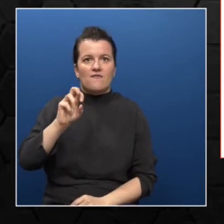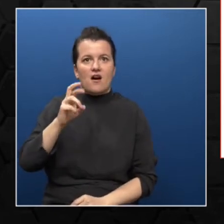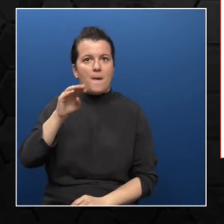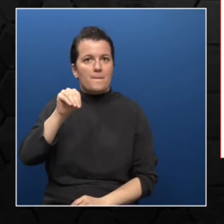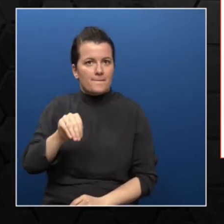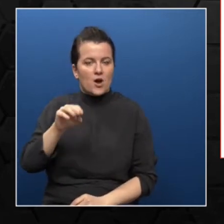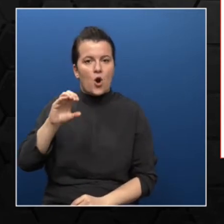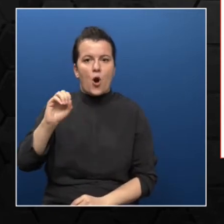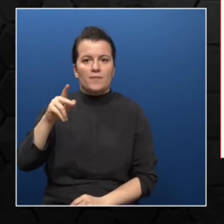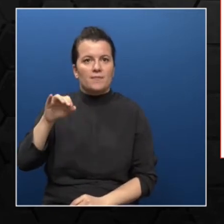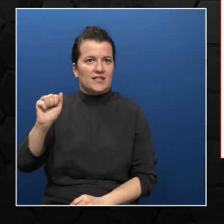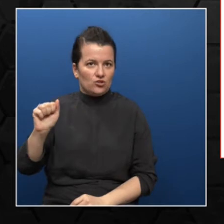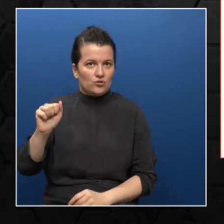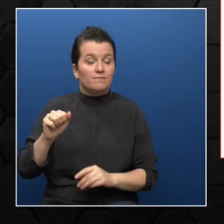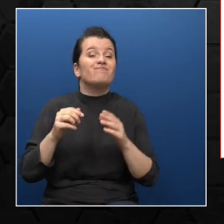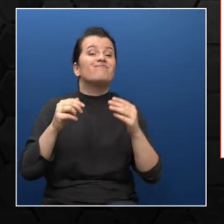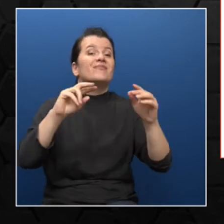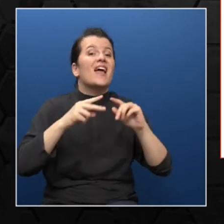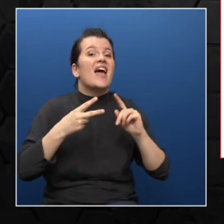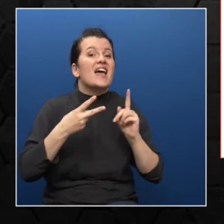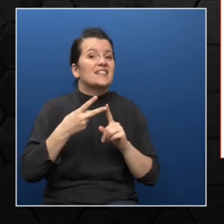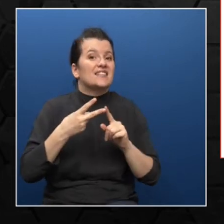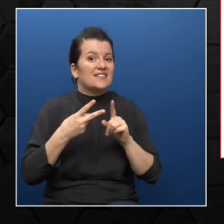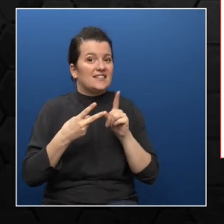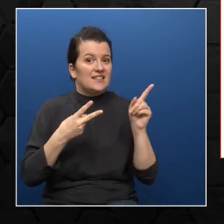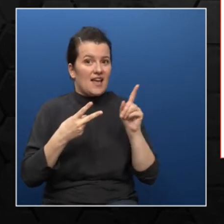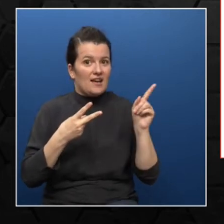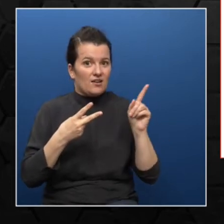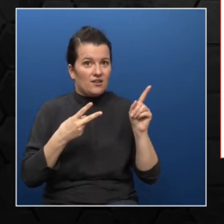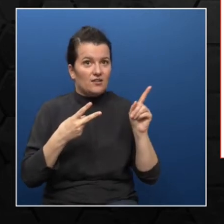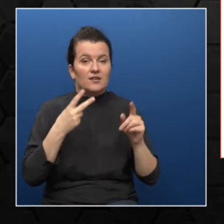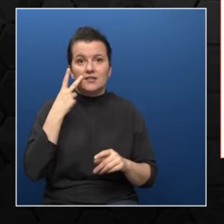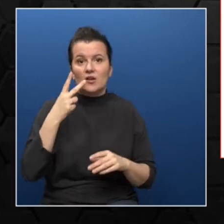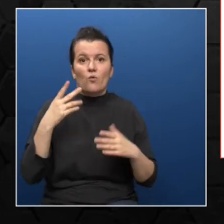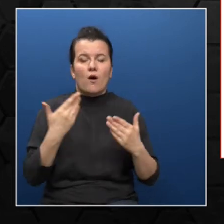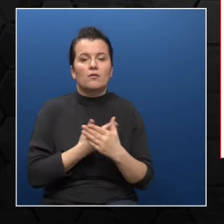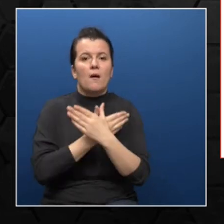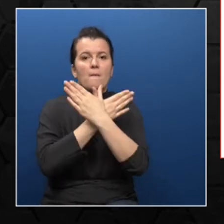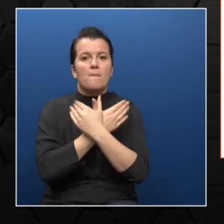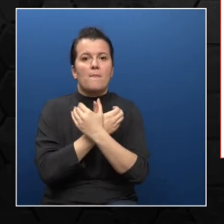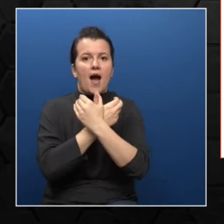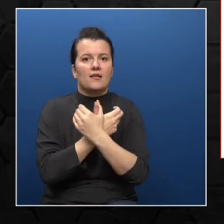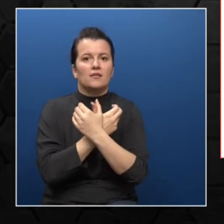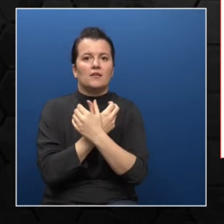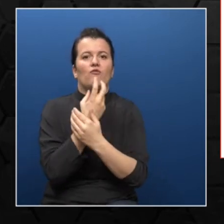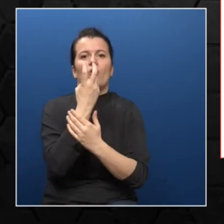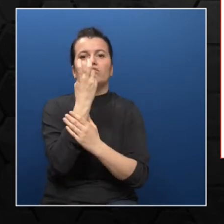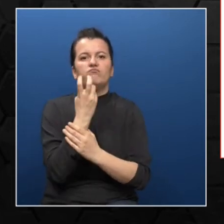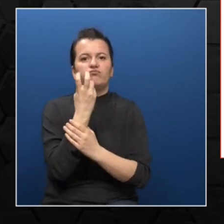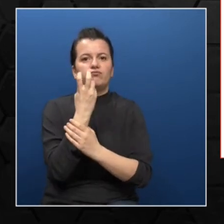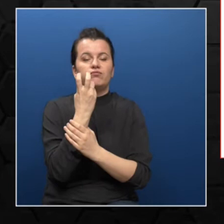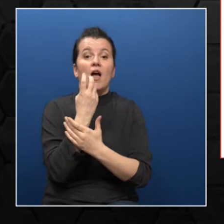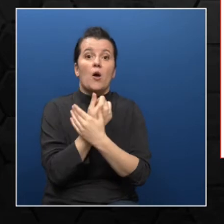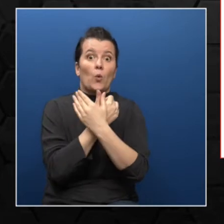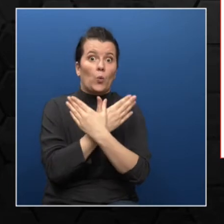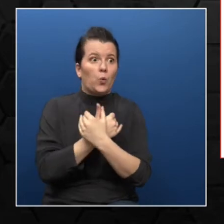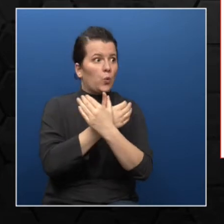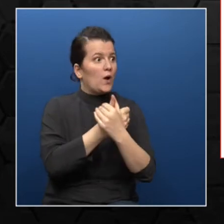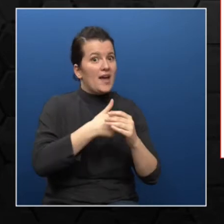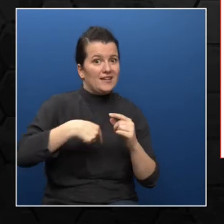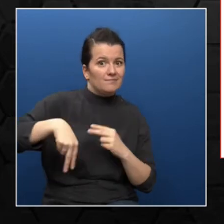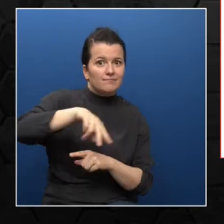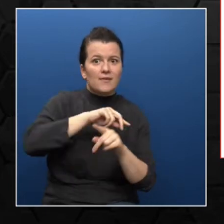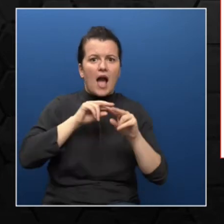another optimization algorithm inspired from the behavior of bats. There's also ant colony optimization that's inspired